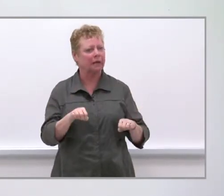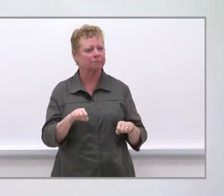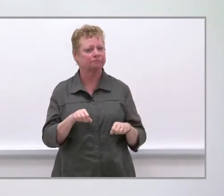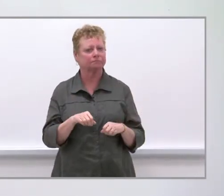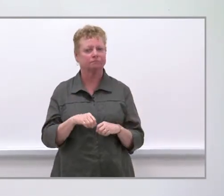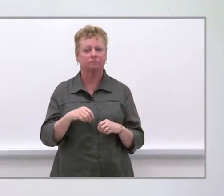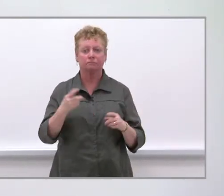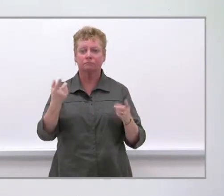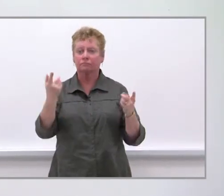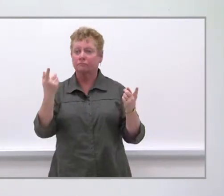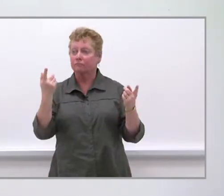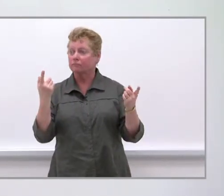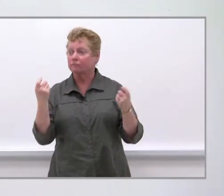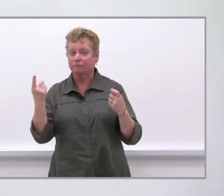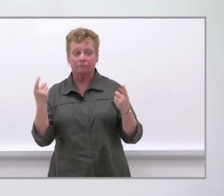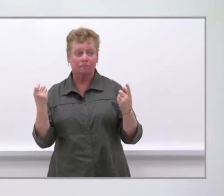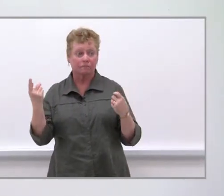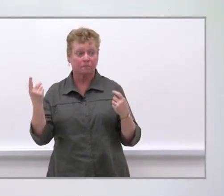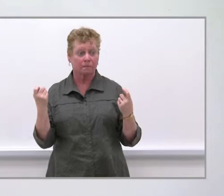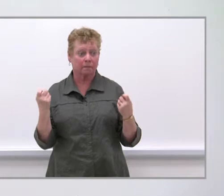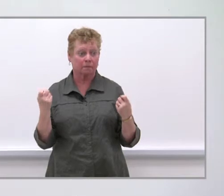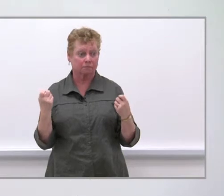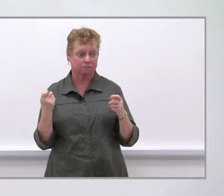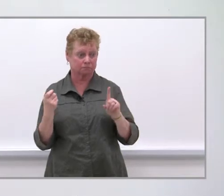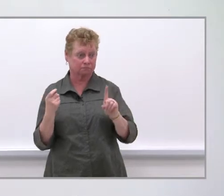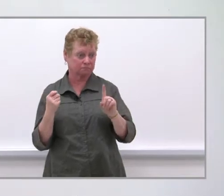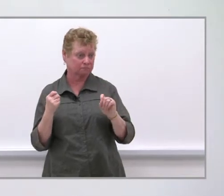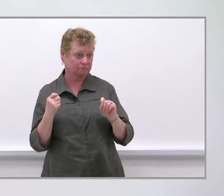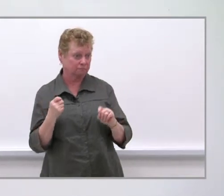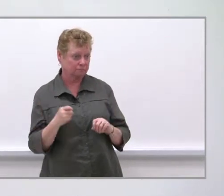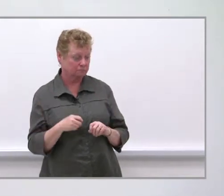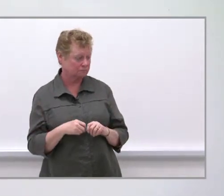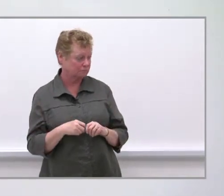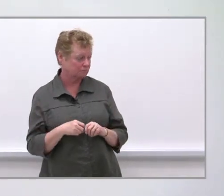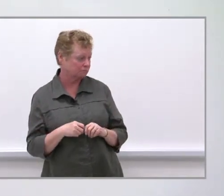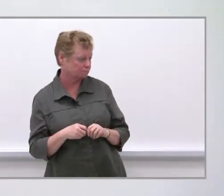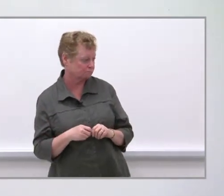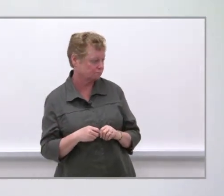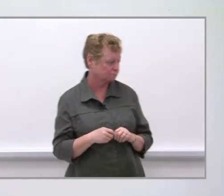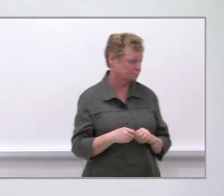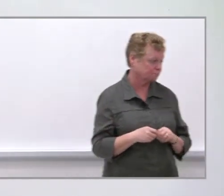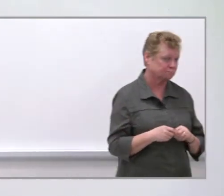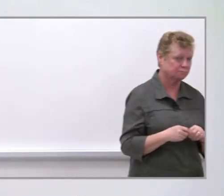Any other questions about that section? Yep.